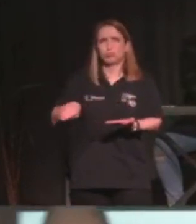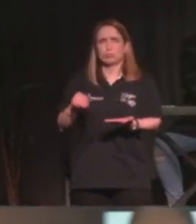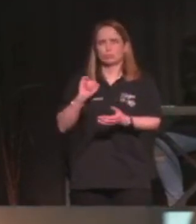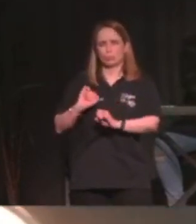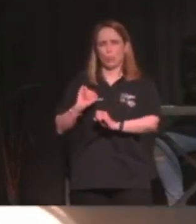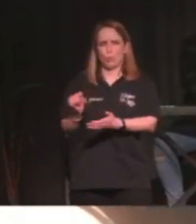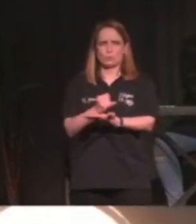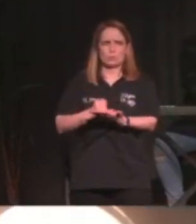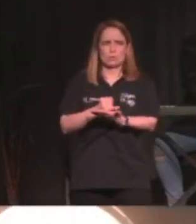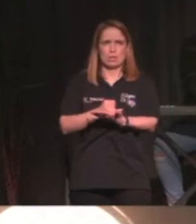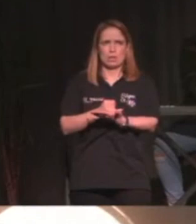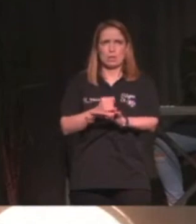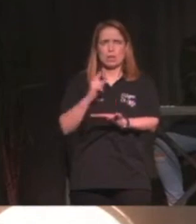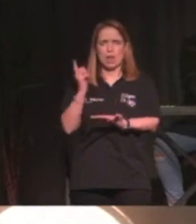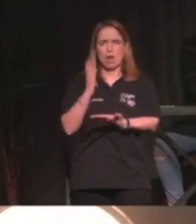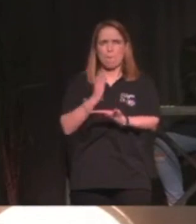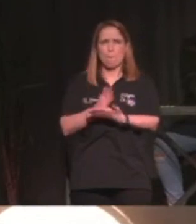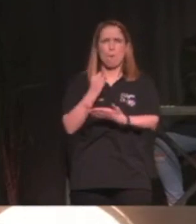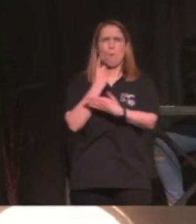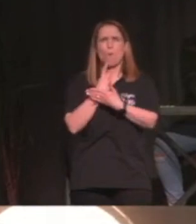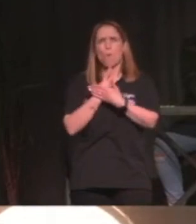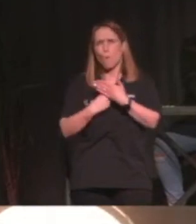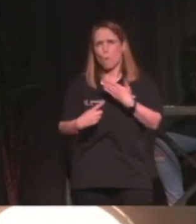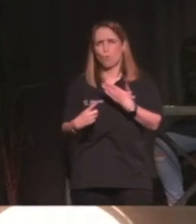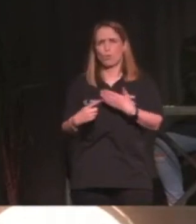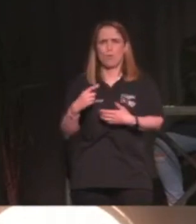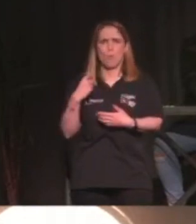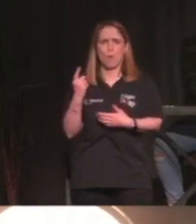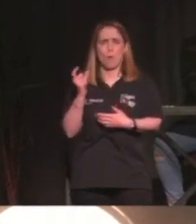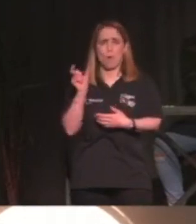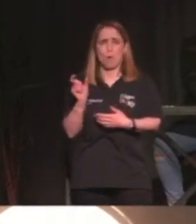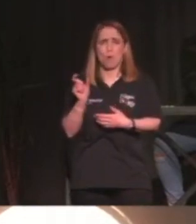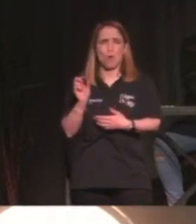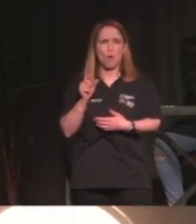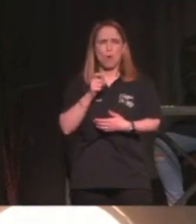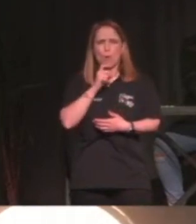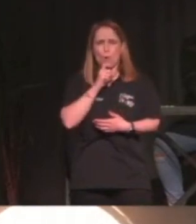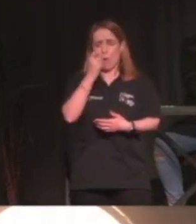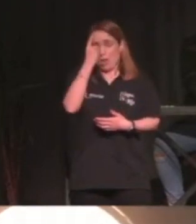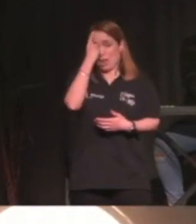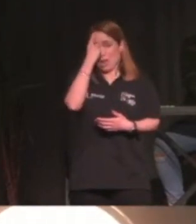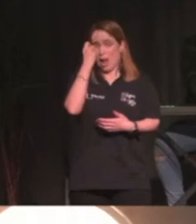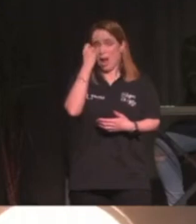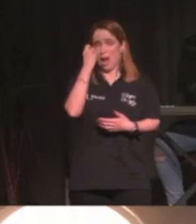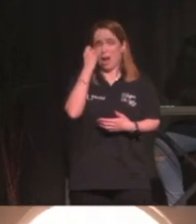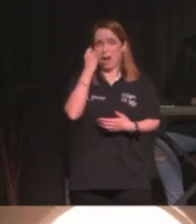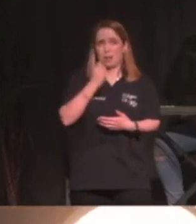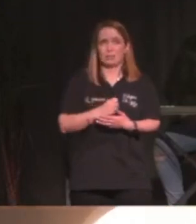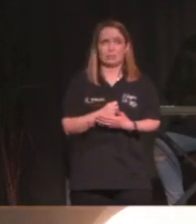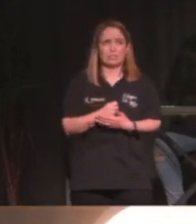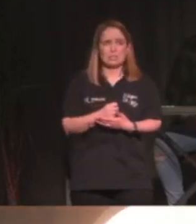away. He's the only one that can carry it away. He's the only one commissioned to carry it away.